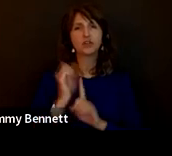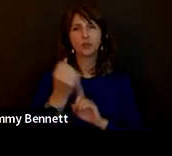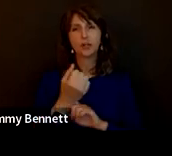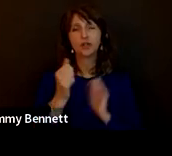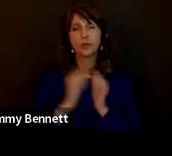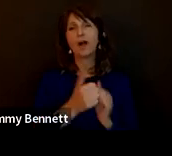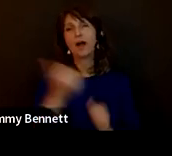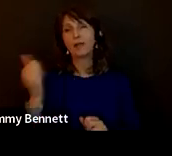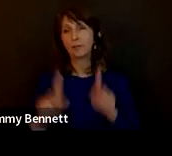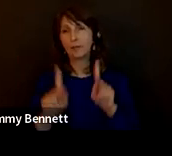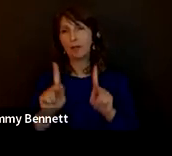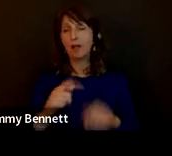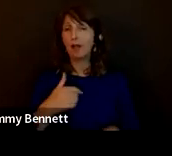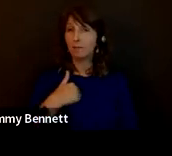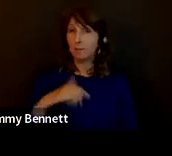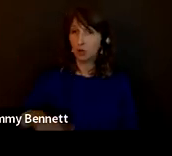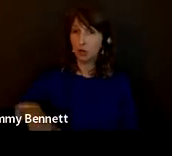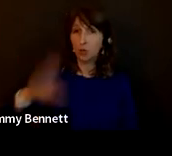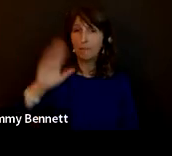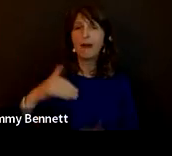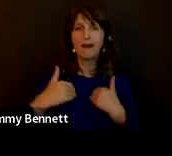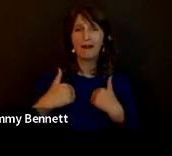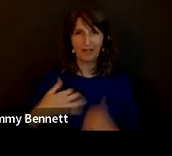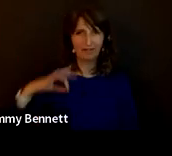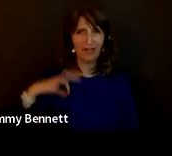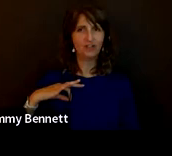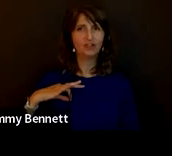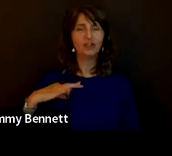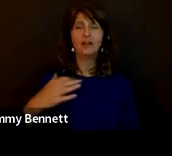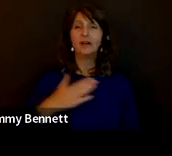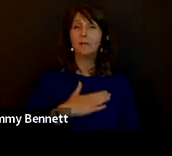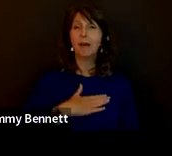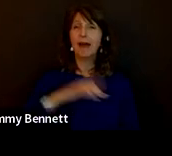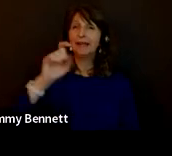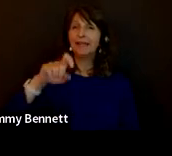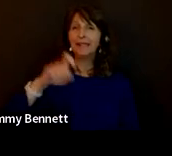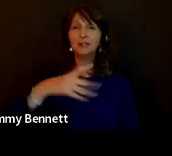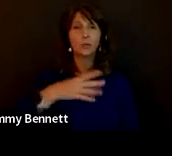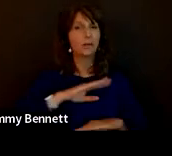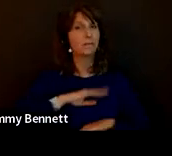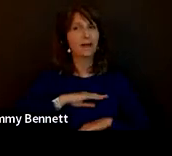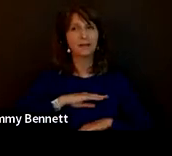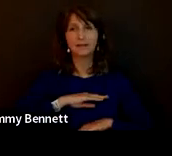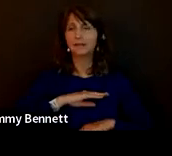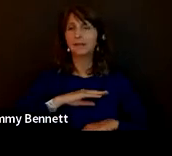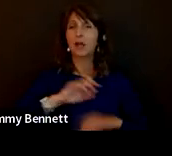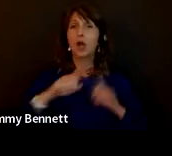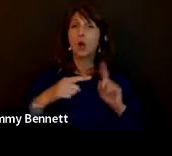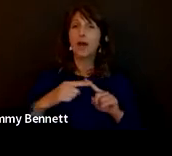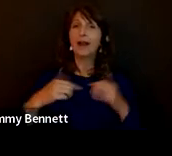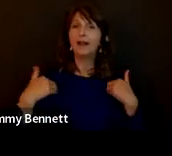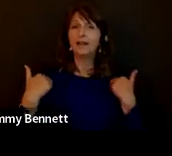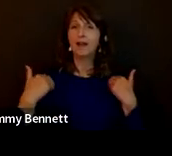advantage and having my needs met all the time without question. And as a young adult, I have always had those needs met, whether I did